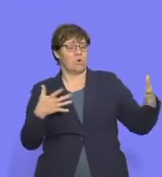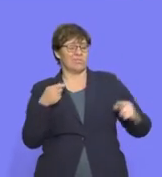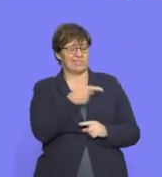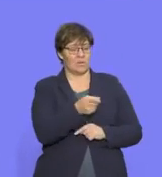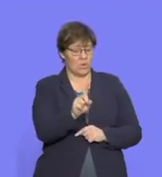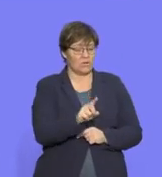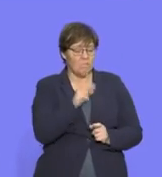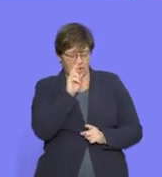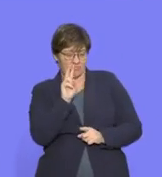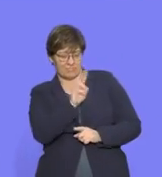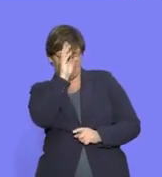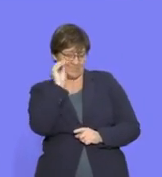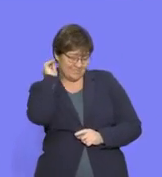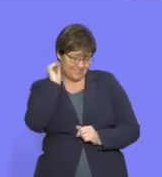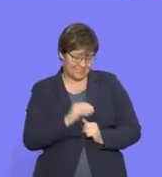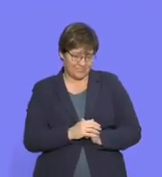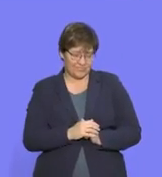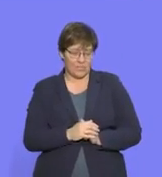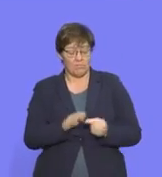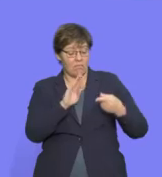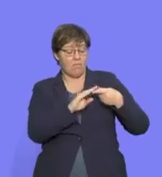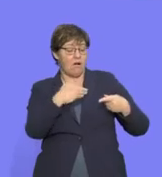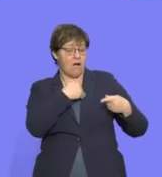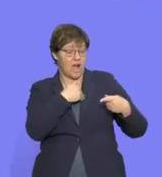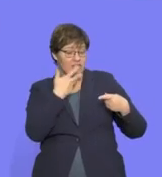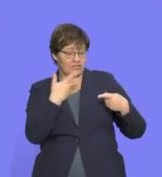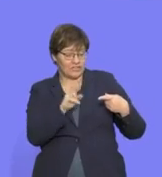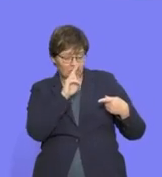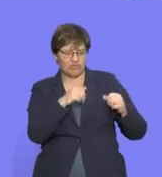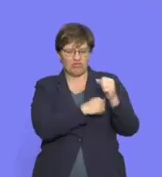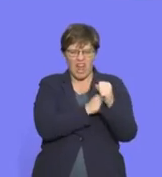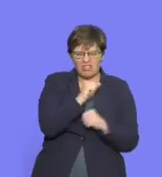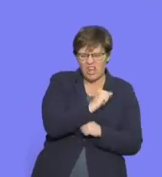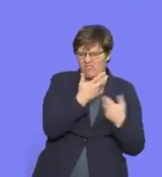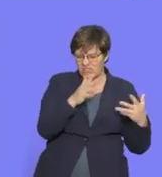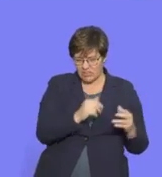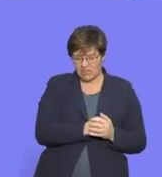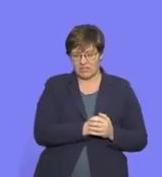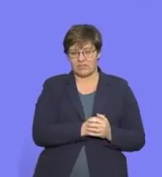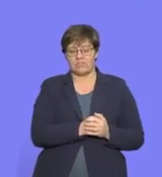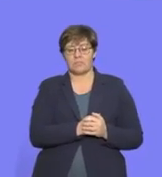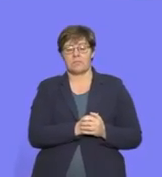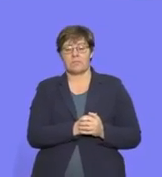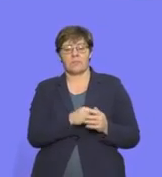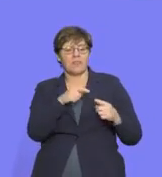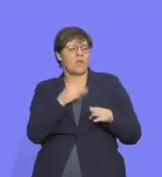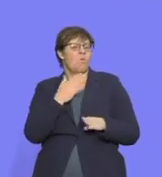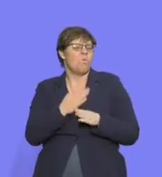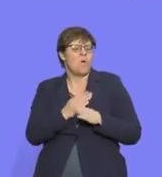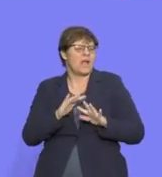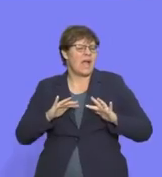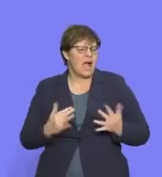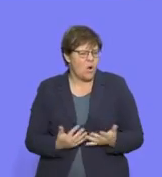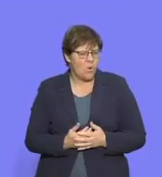important concepts that we need to look at. So far, we have looked at the heart, the whole structure of the heart. Then we looked at how the